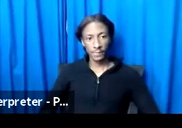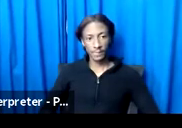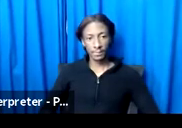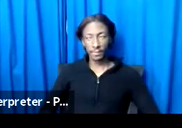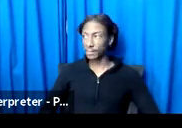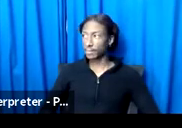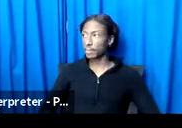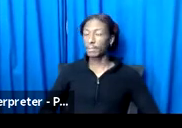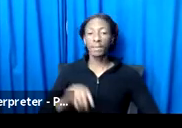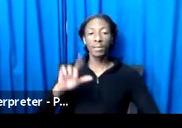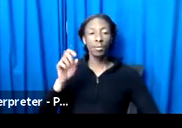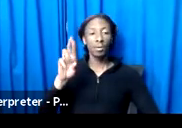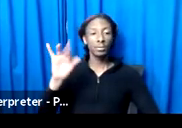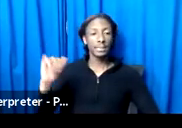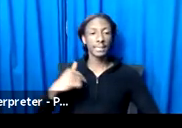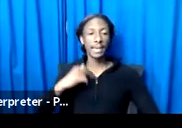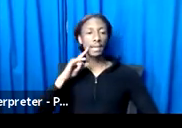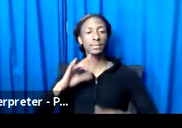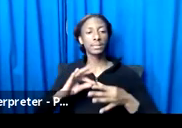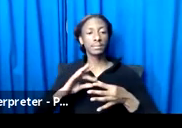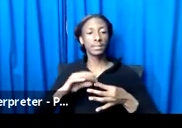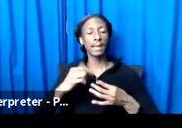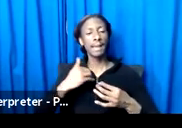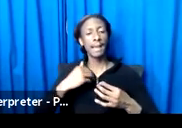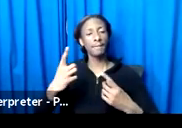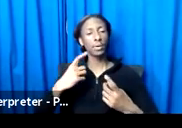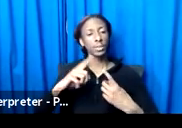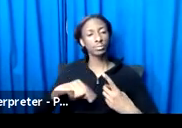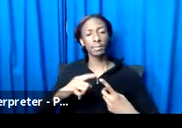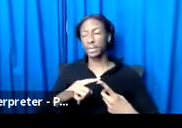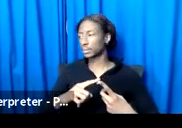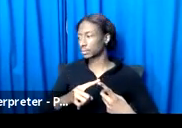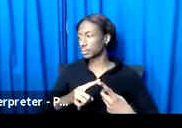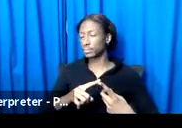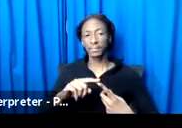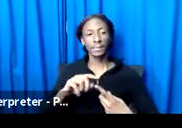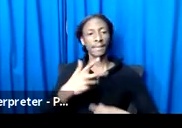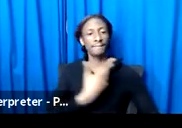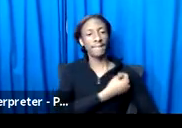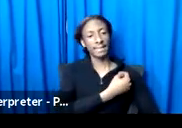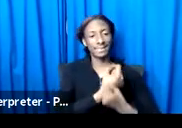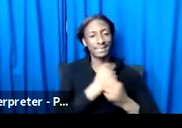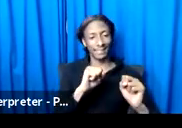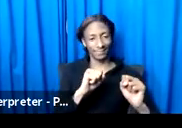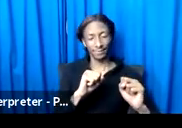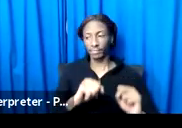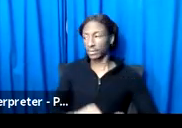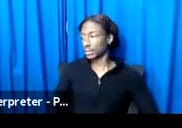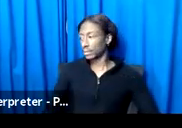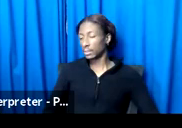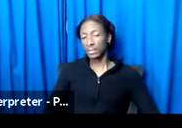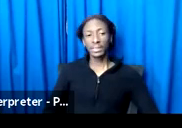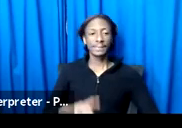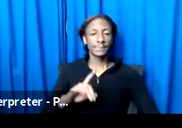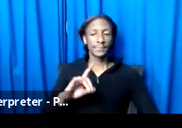And this is Lori. I was just going to jump in on, there's a question related to vaccine safety. The question's